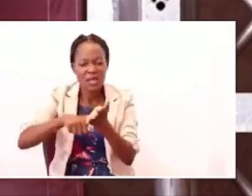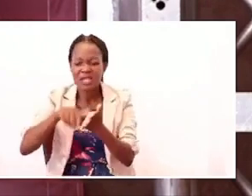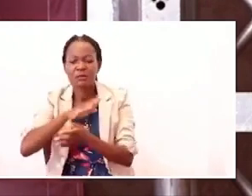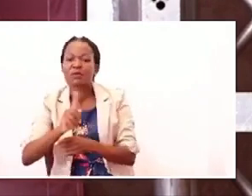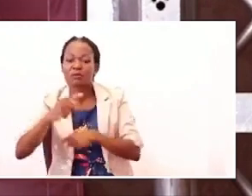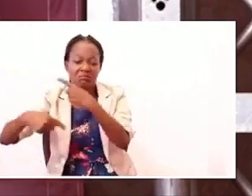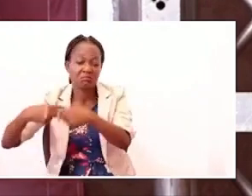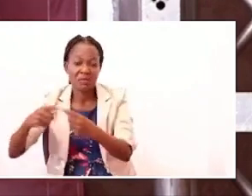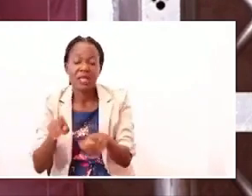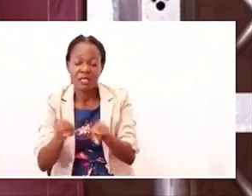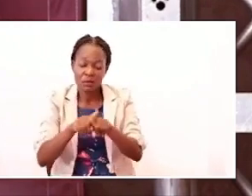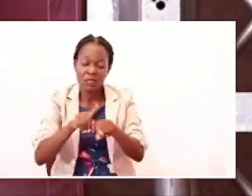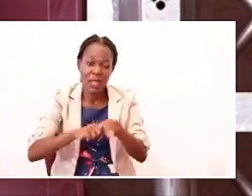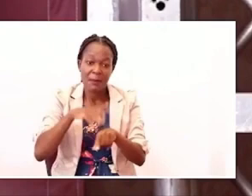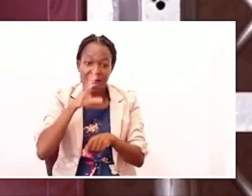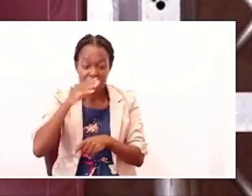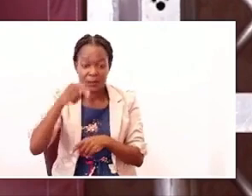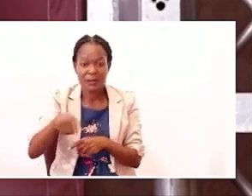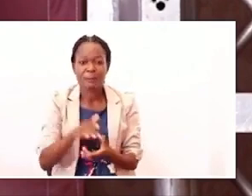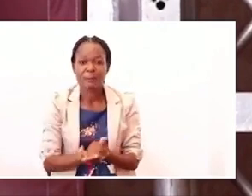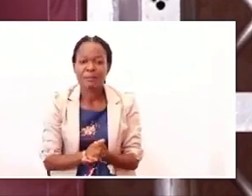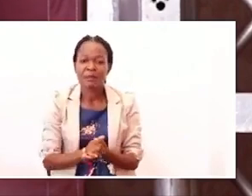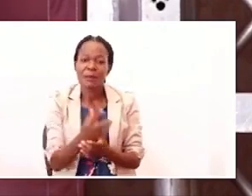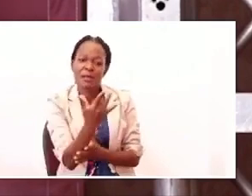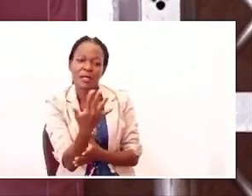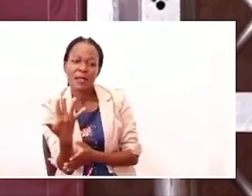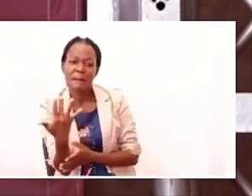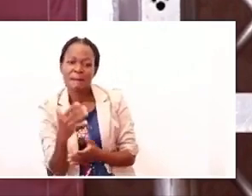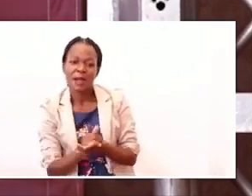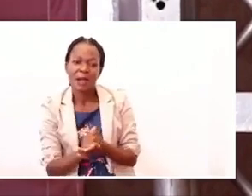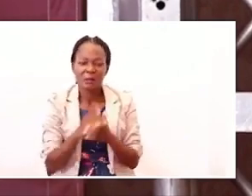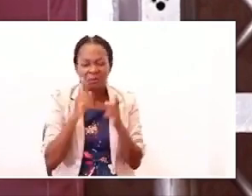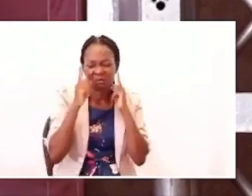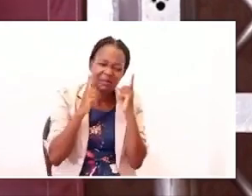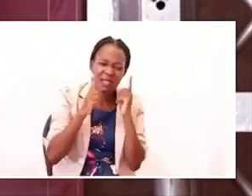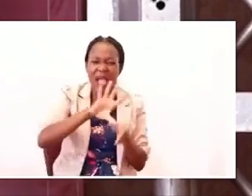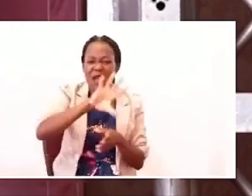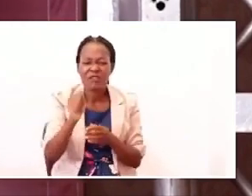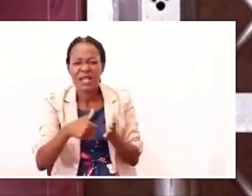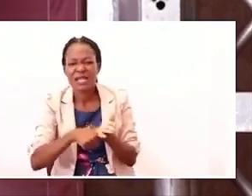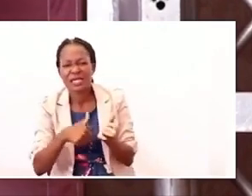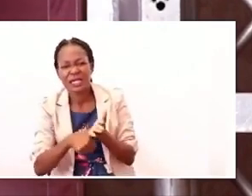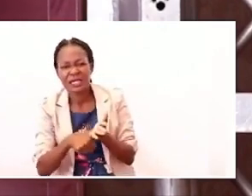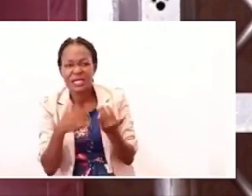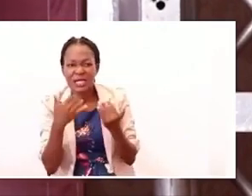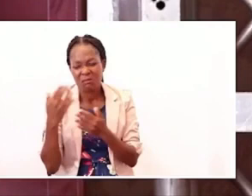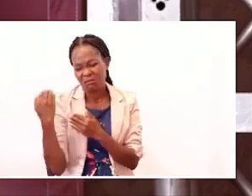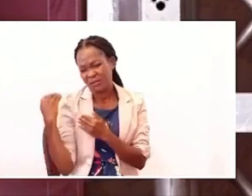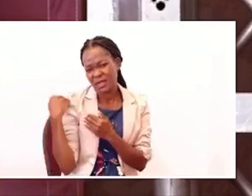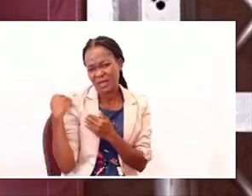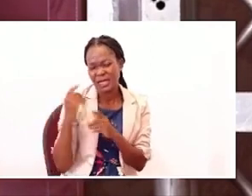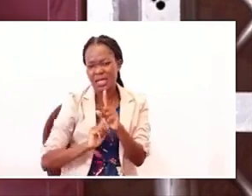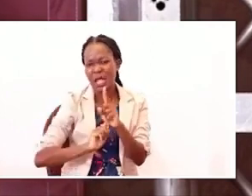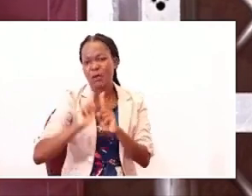As we speak now, the numbers seem to be suggesting that African debt has just recently